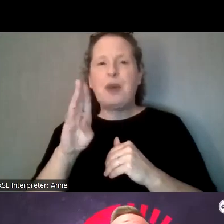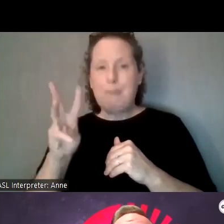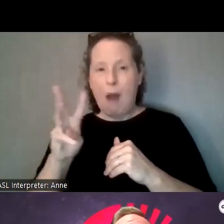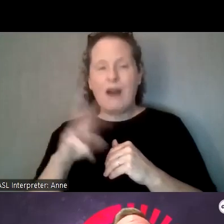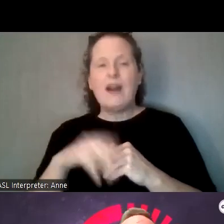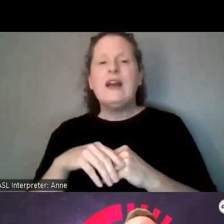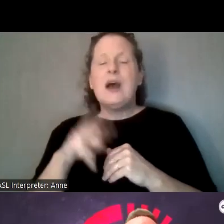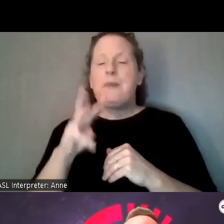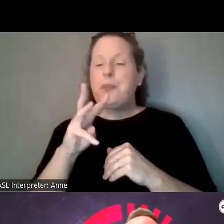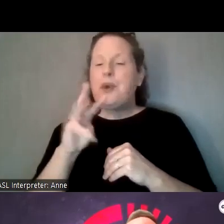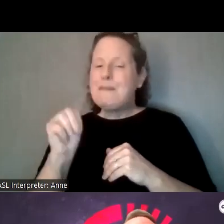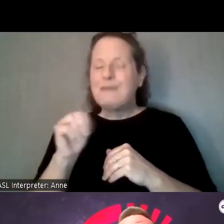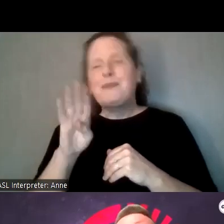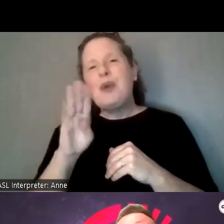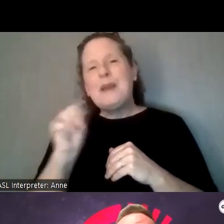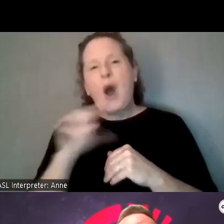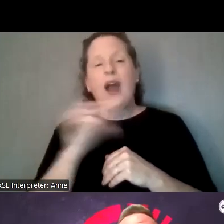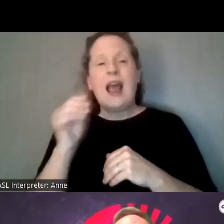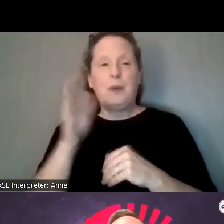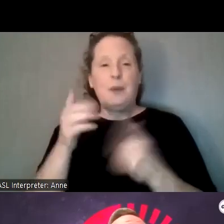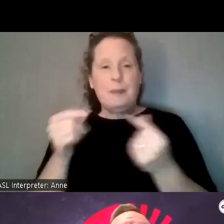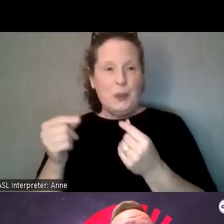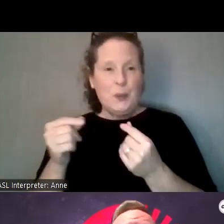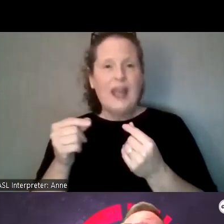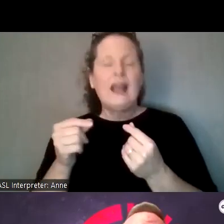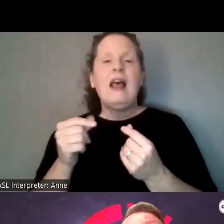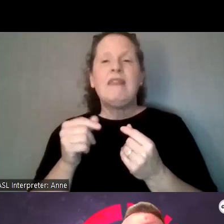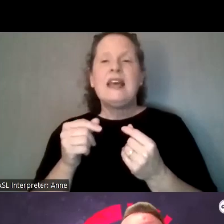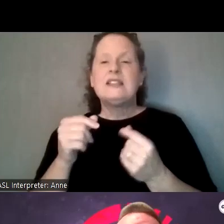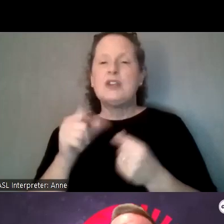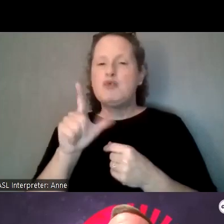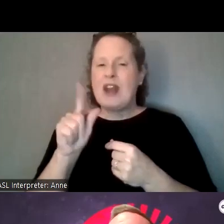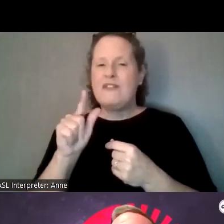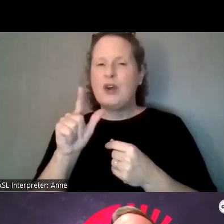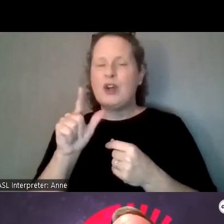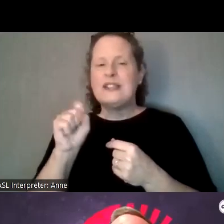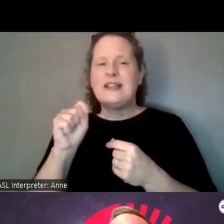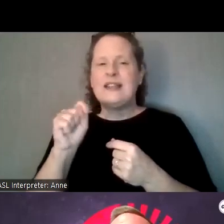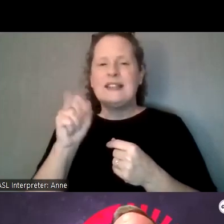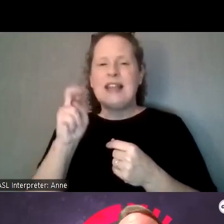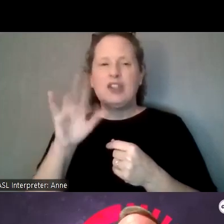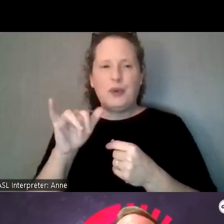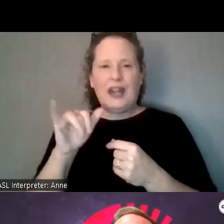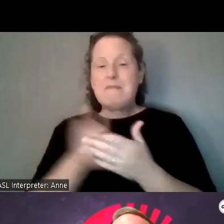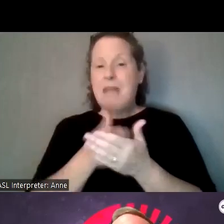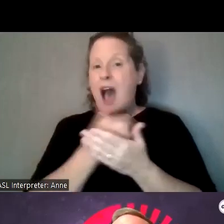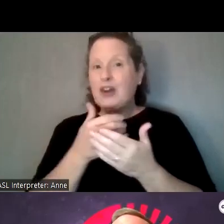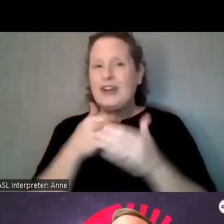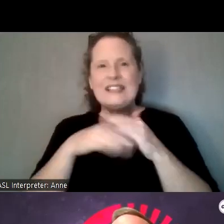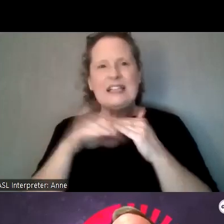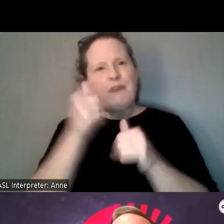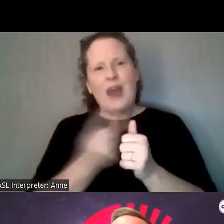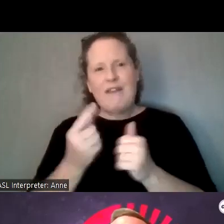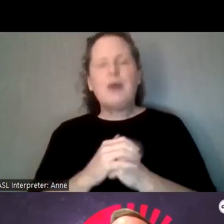to a 21st century modern experience that is accessible to everyone. What I'd like to talk about